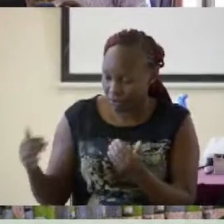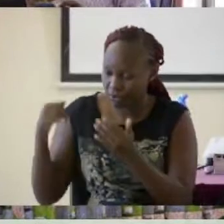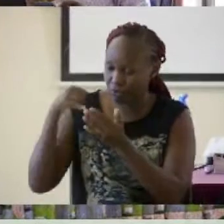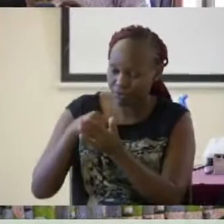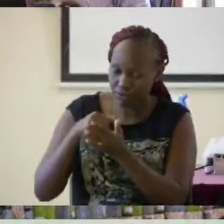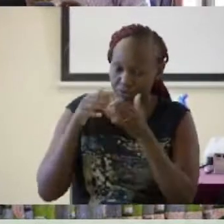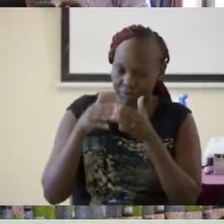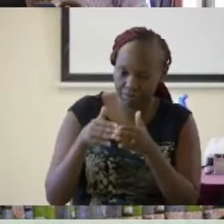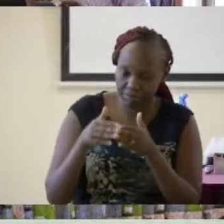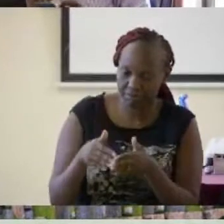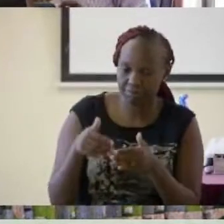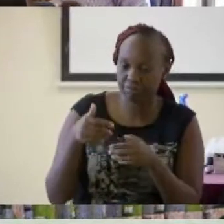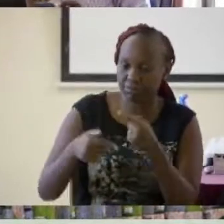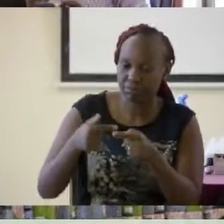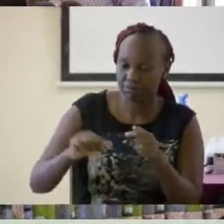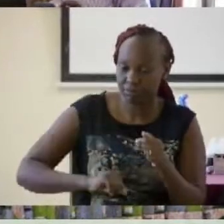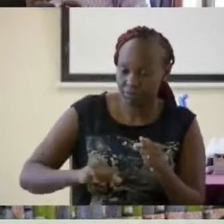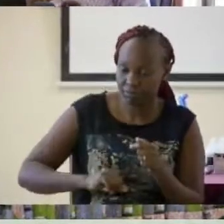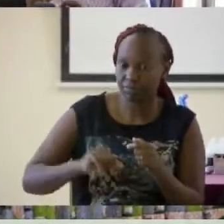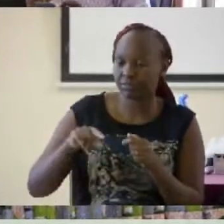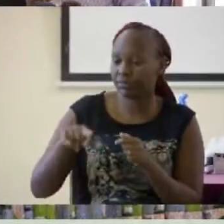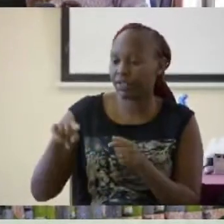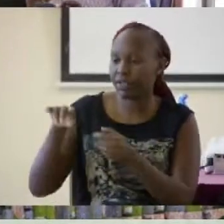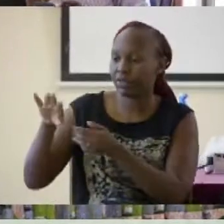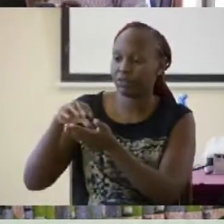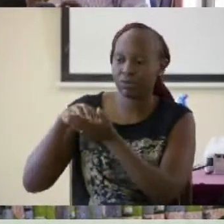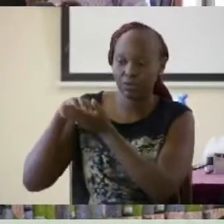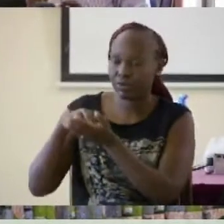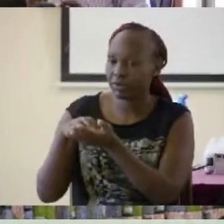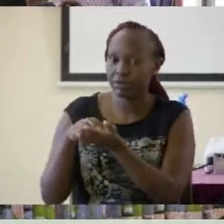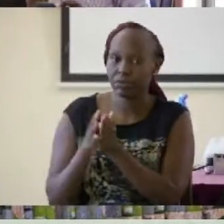and the stories were quite a number.